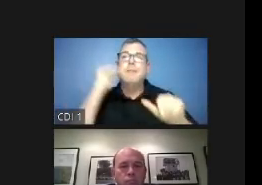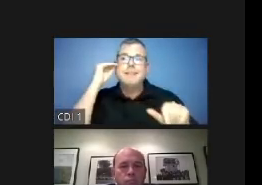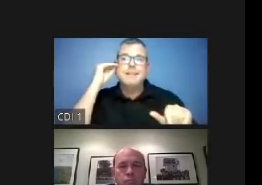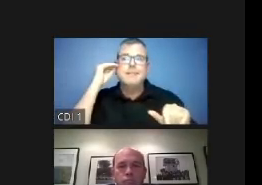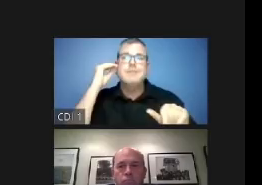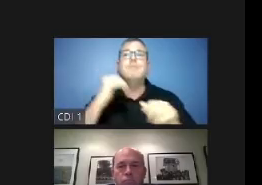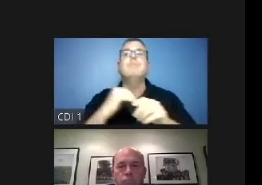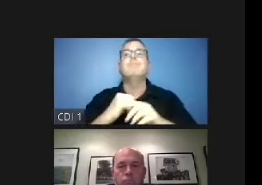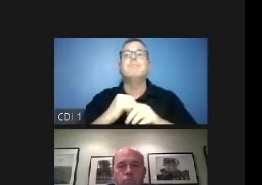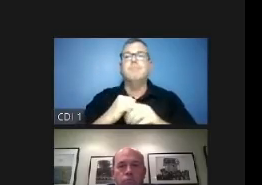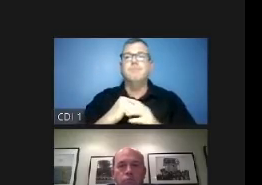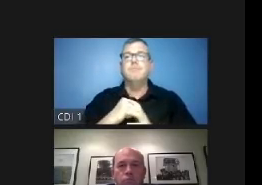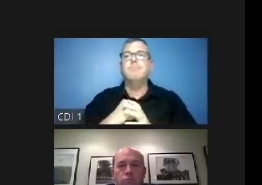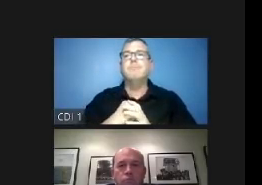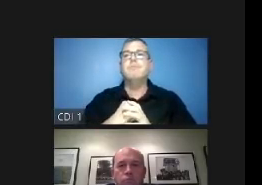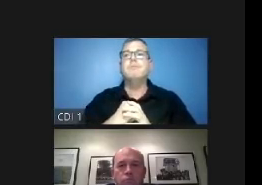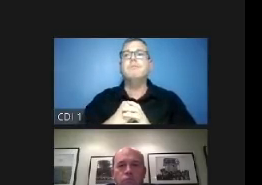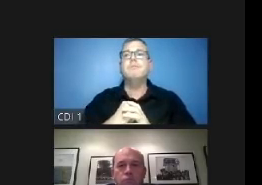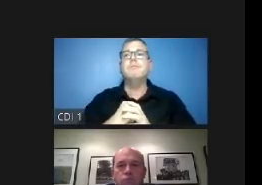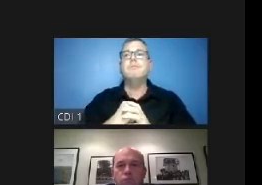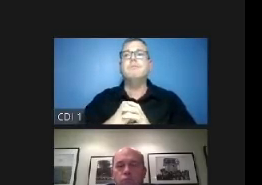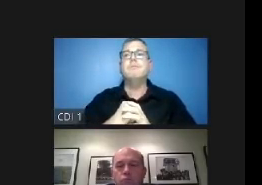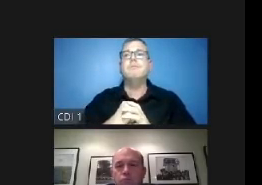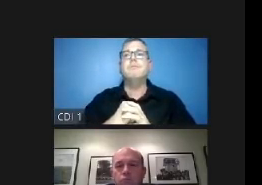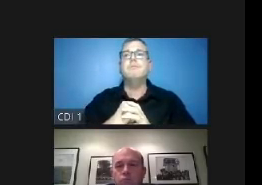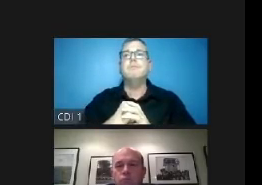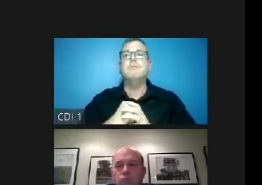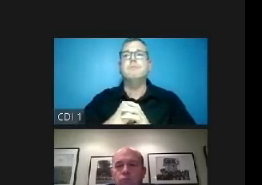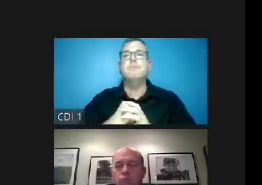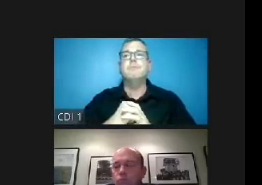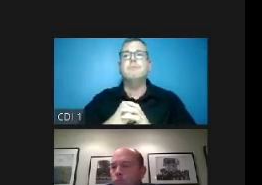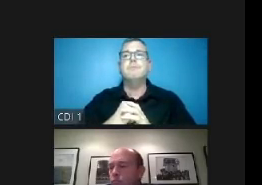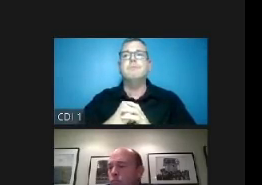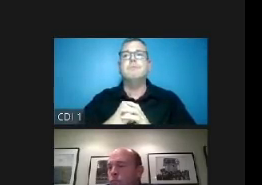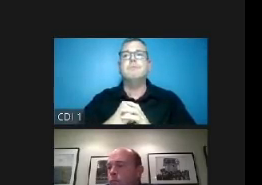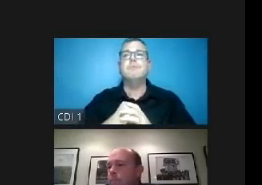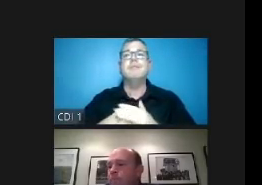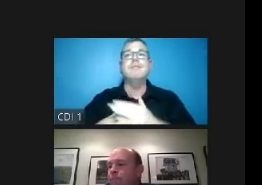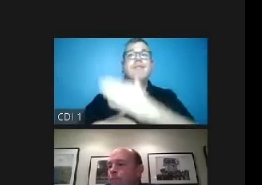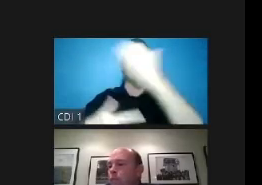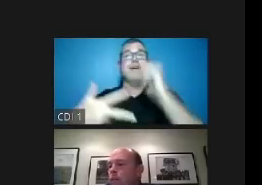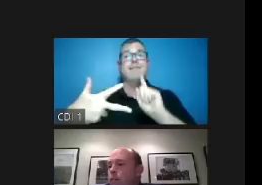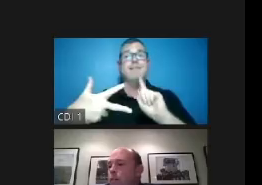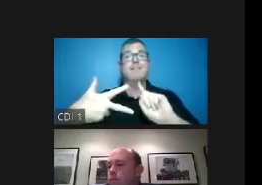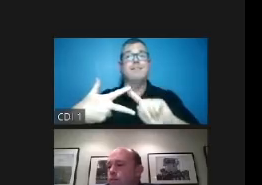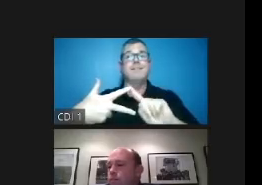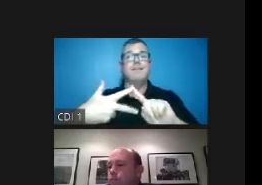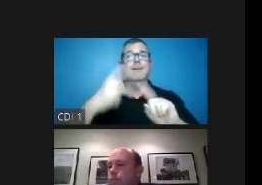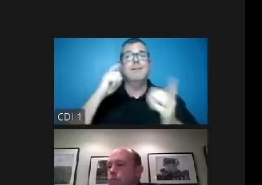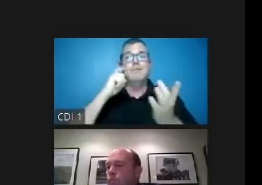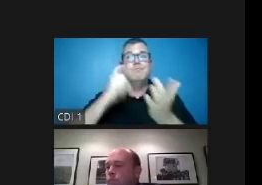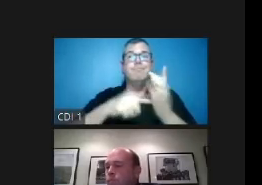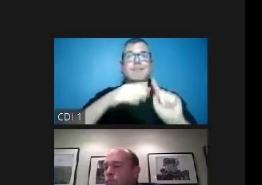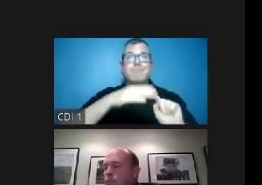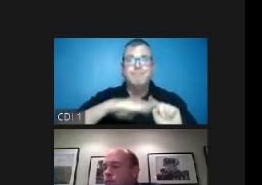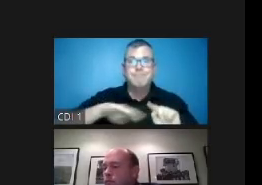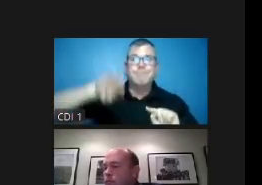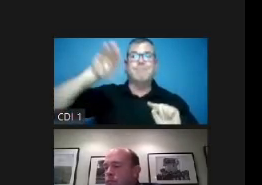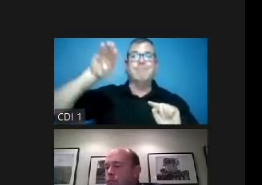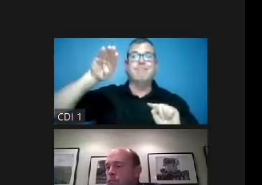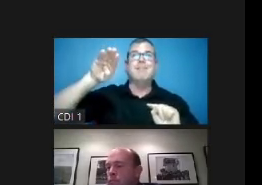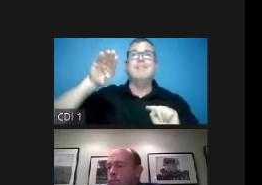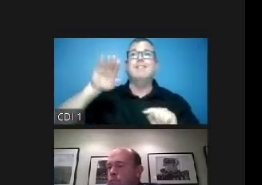by the surge that we experienced in mid-July through into August. That being